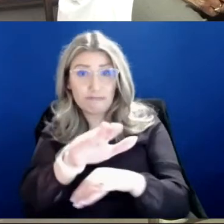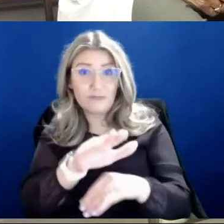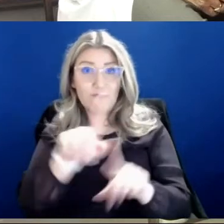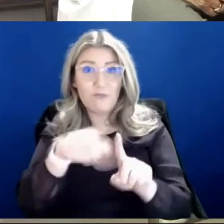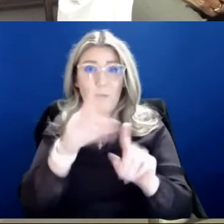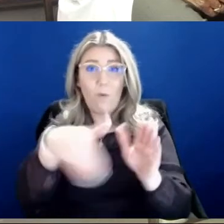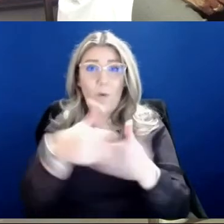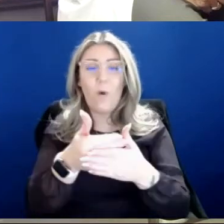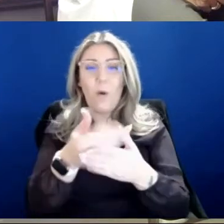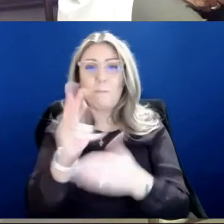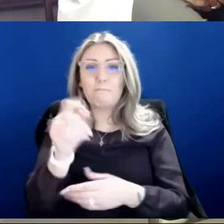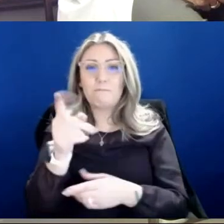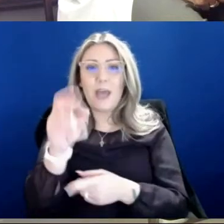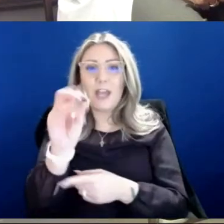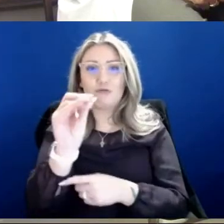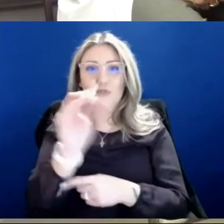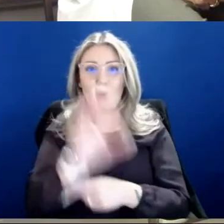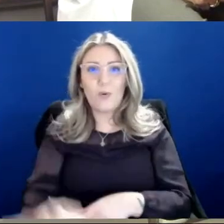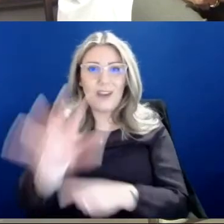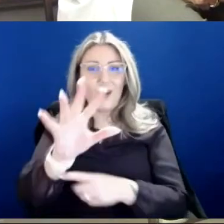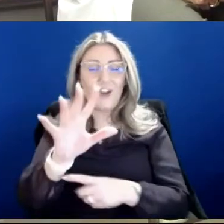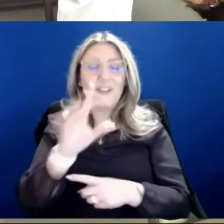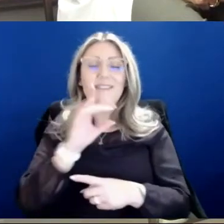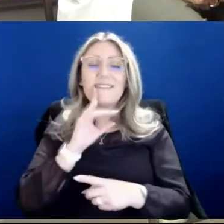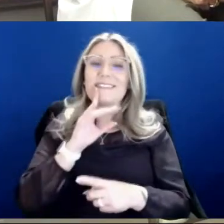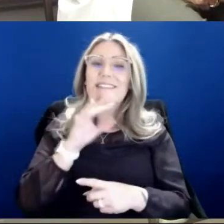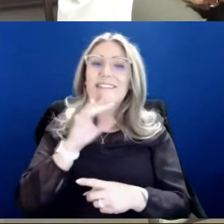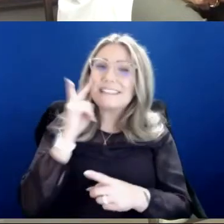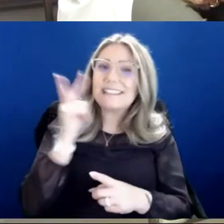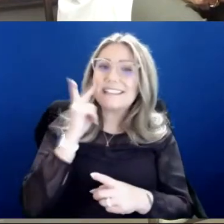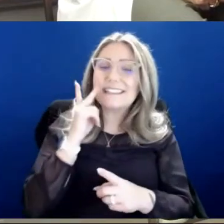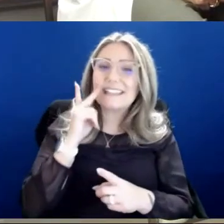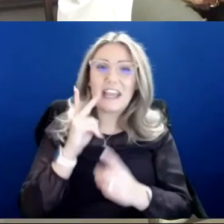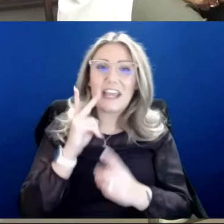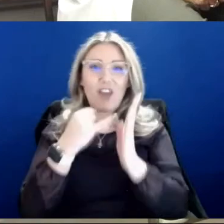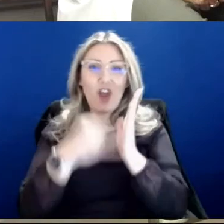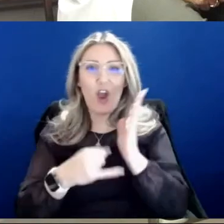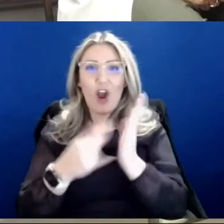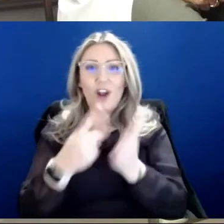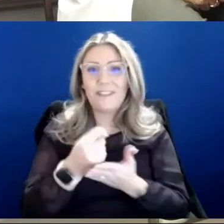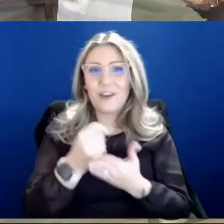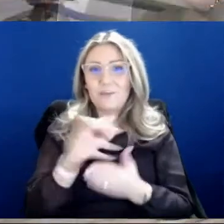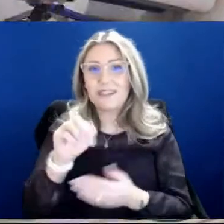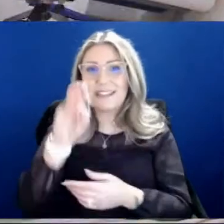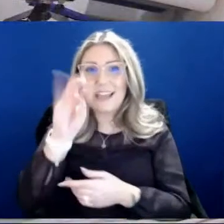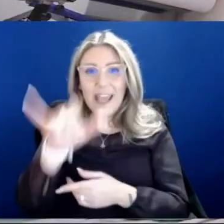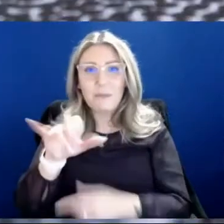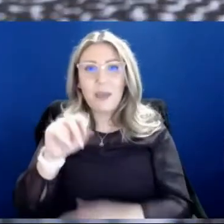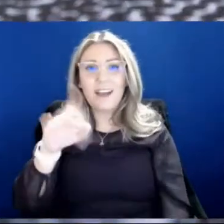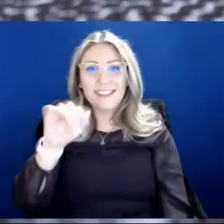one that was selected by our art therapist, Amy Eli Huxtable.